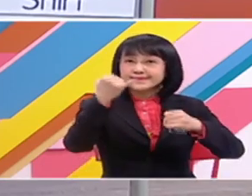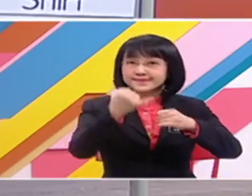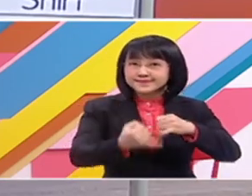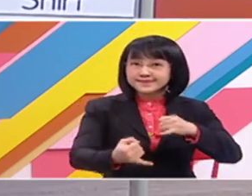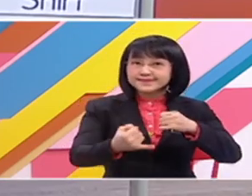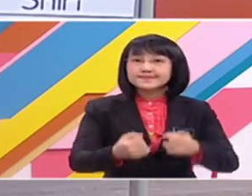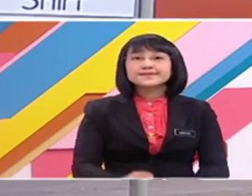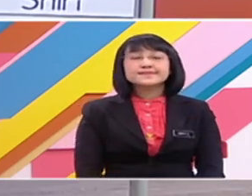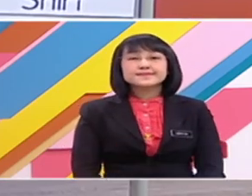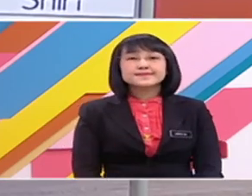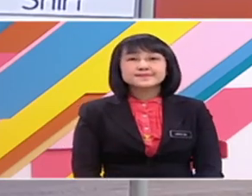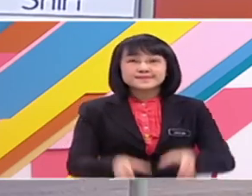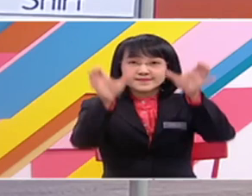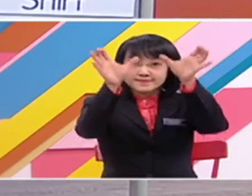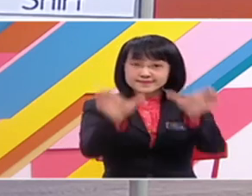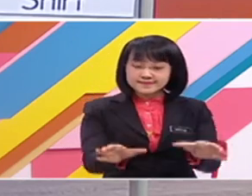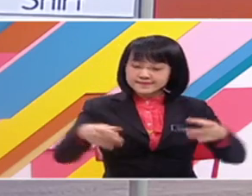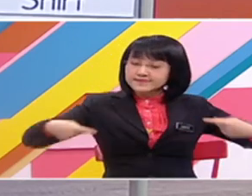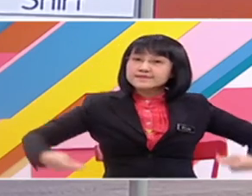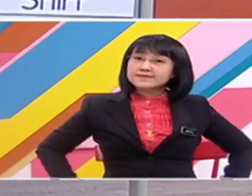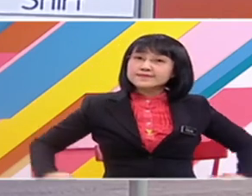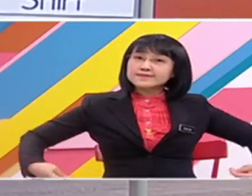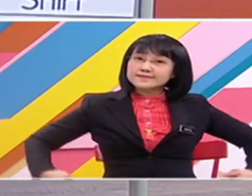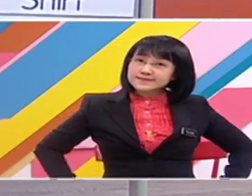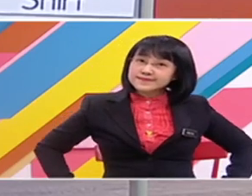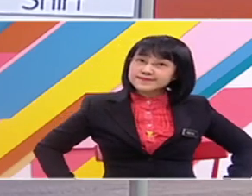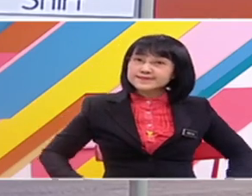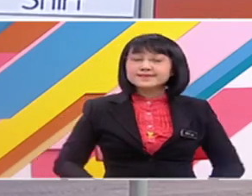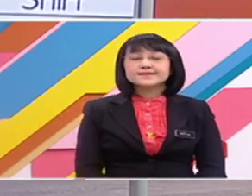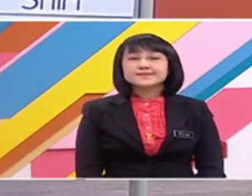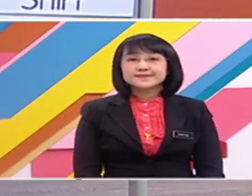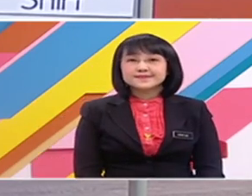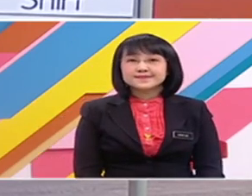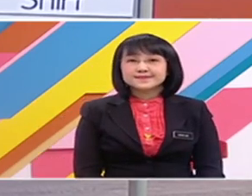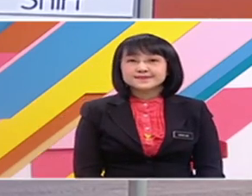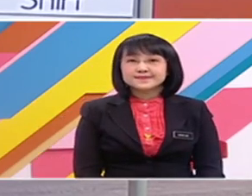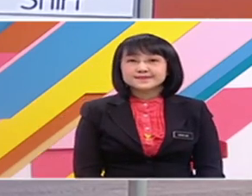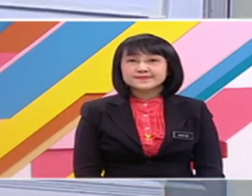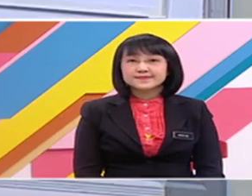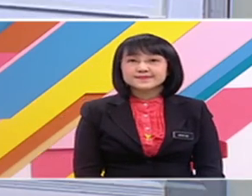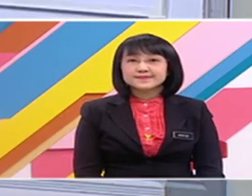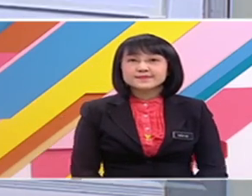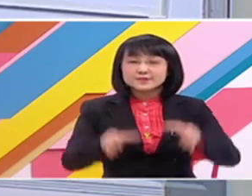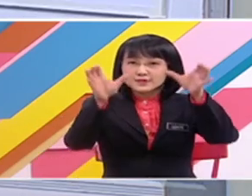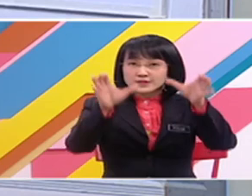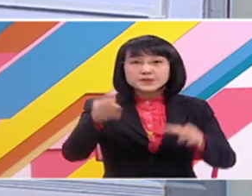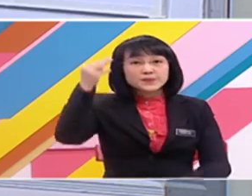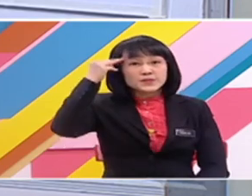is trousers. Okay. Trousers is seluar